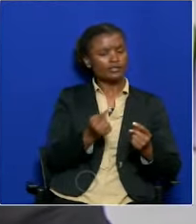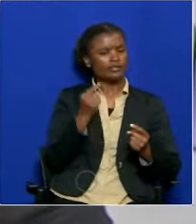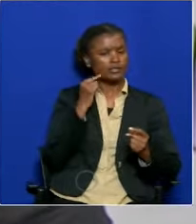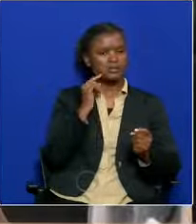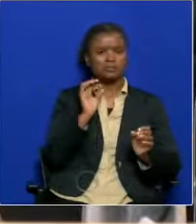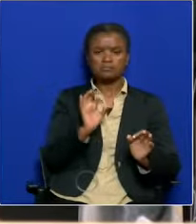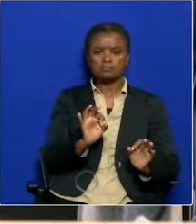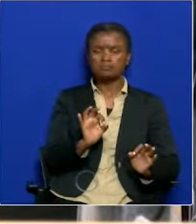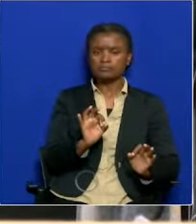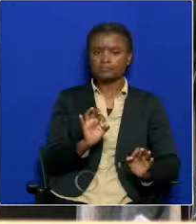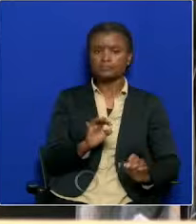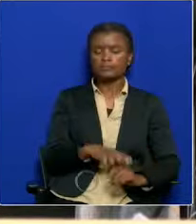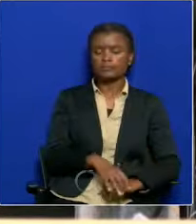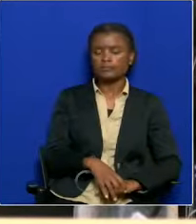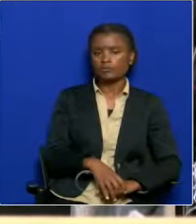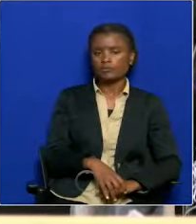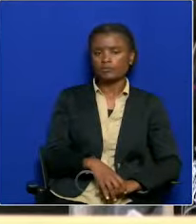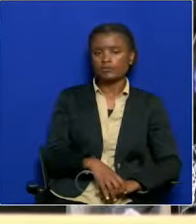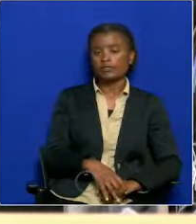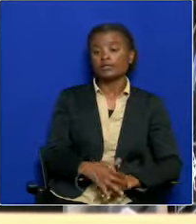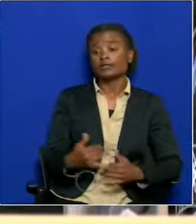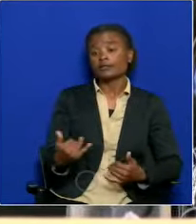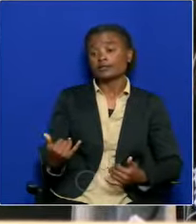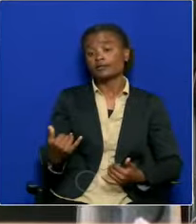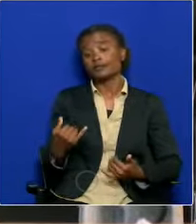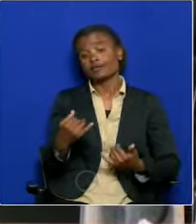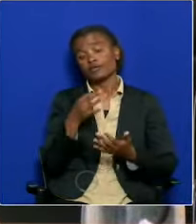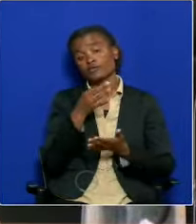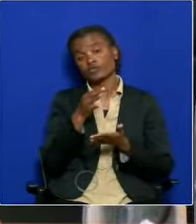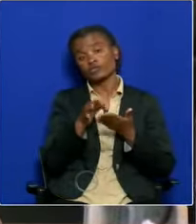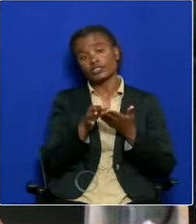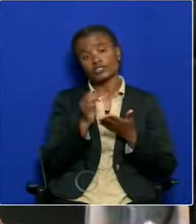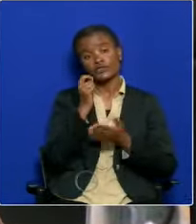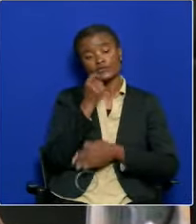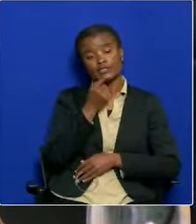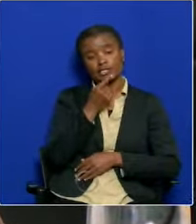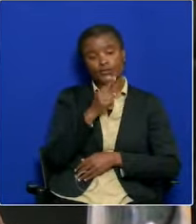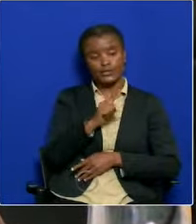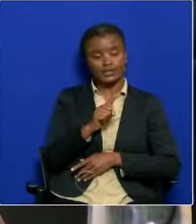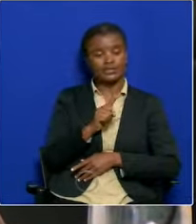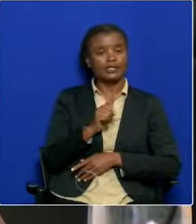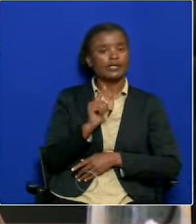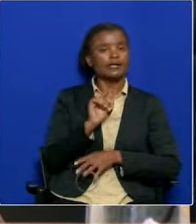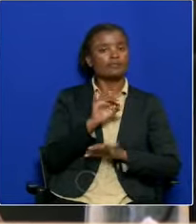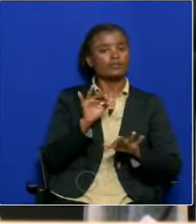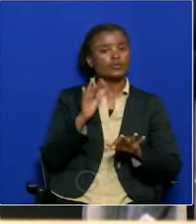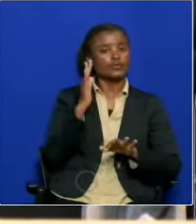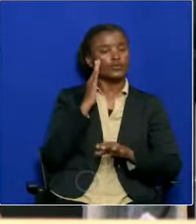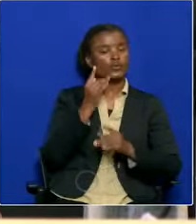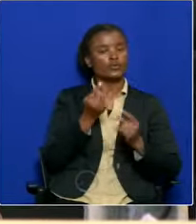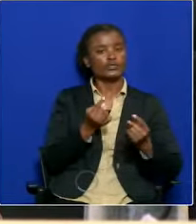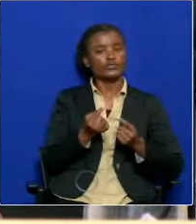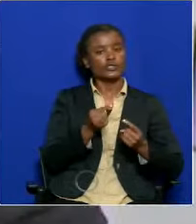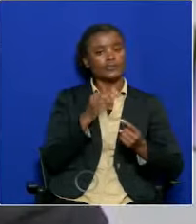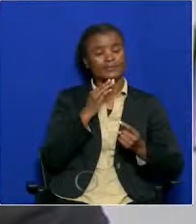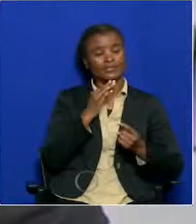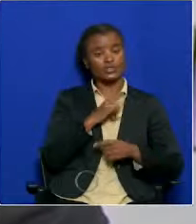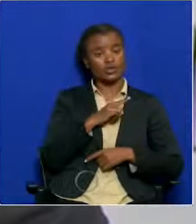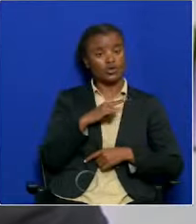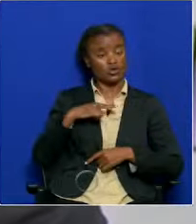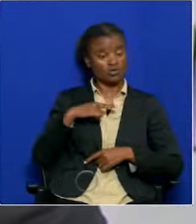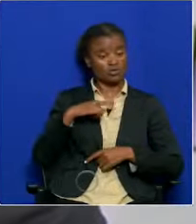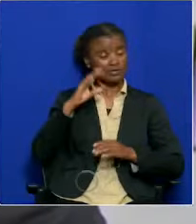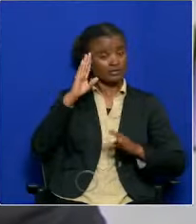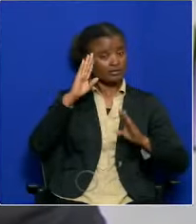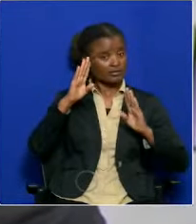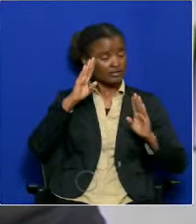So the suggestion is because you know each other, people who know each other take long to greet each other. Bearing in mind you